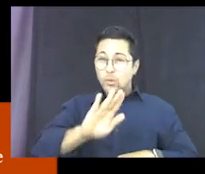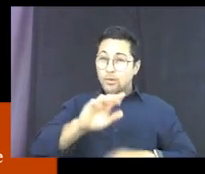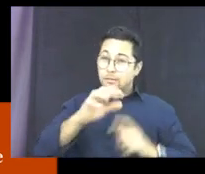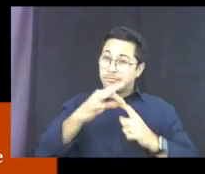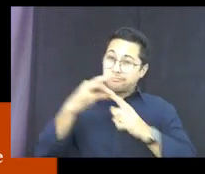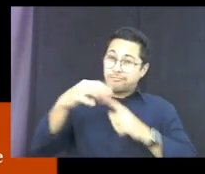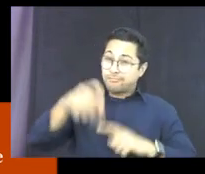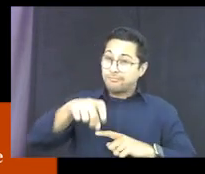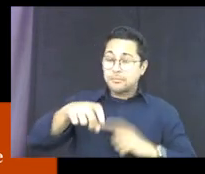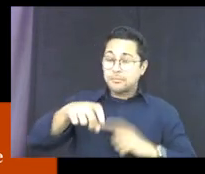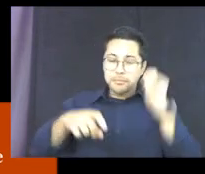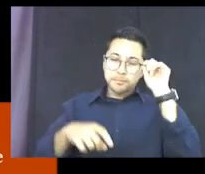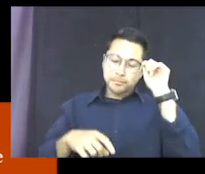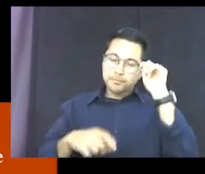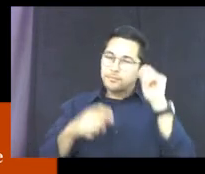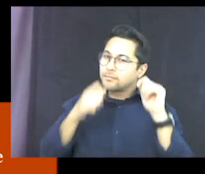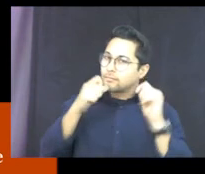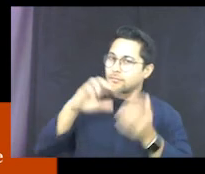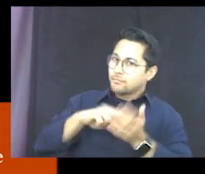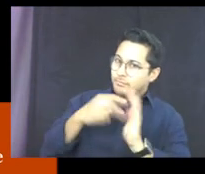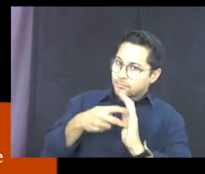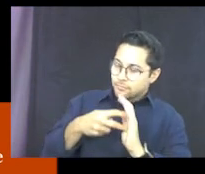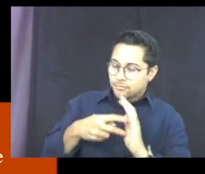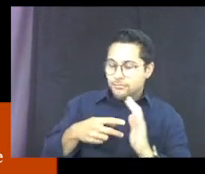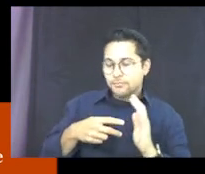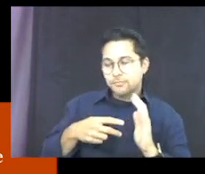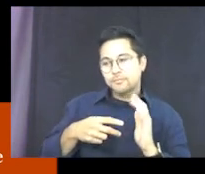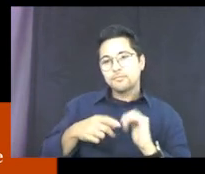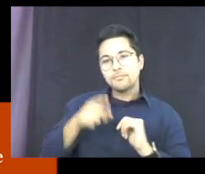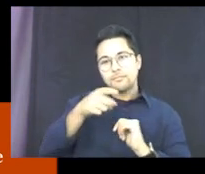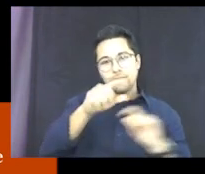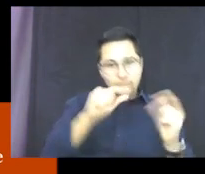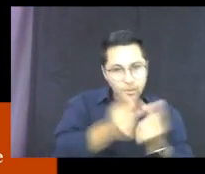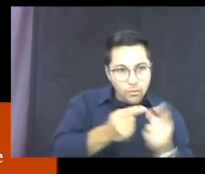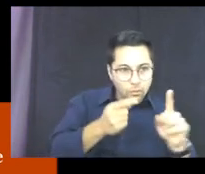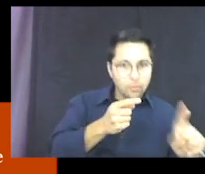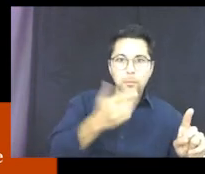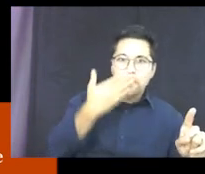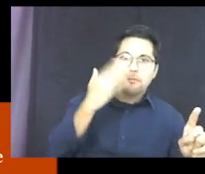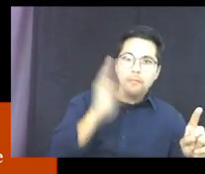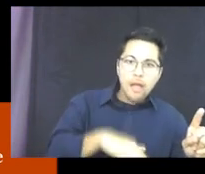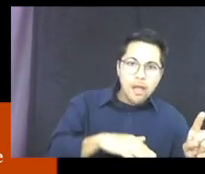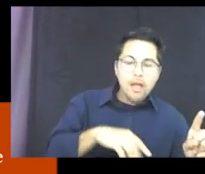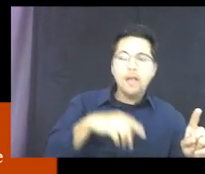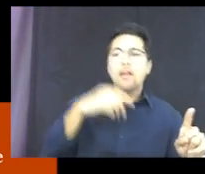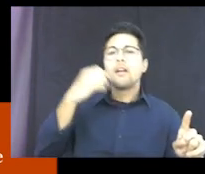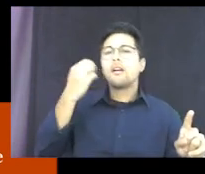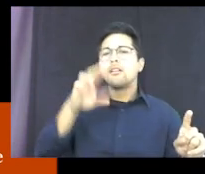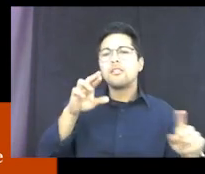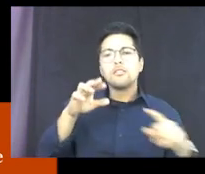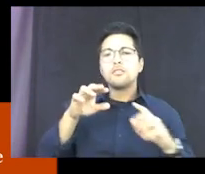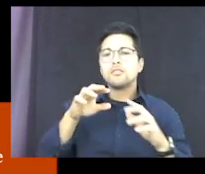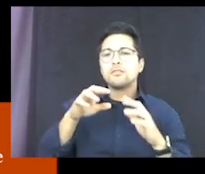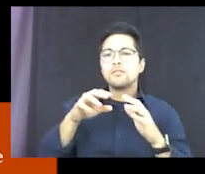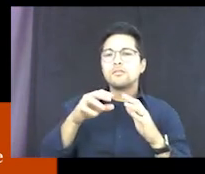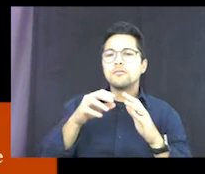needs, doesn't mean the group is bad or exclusive.